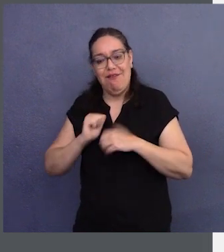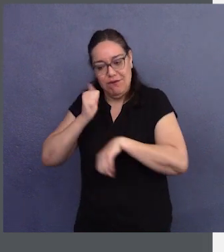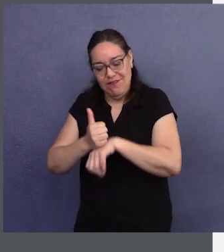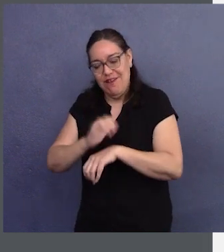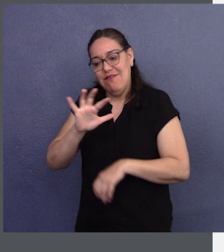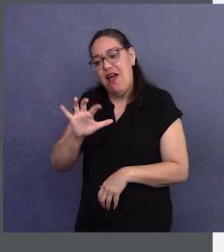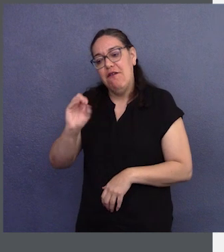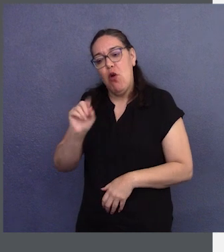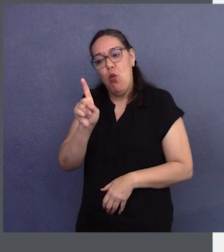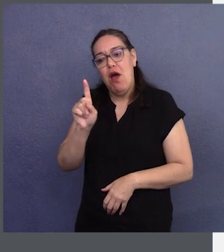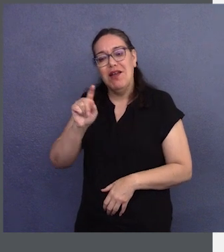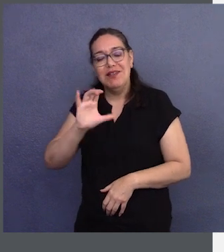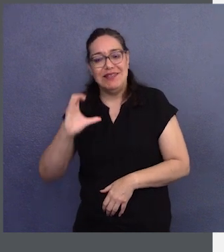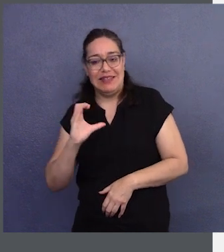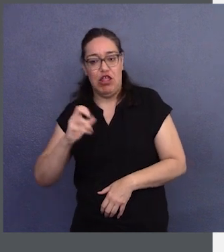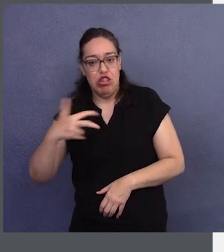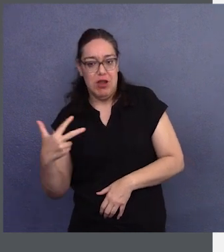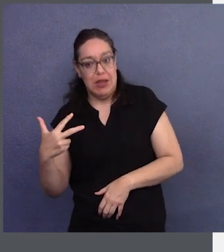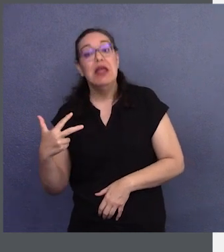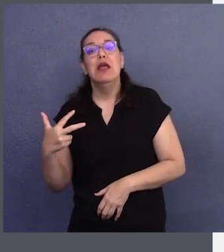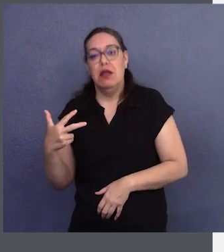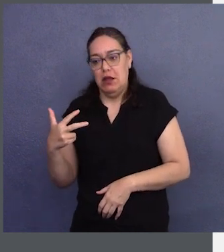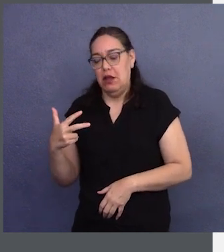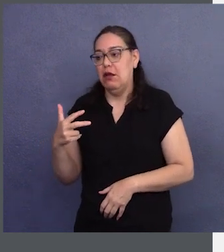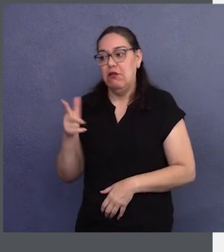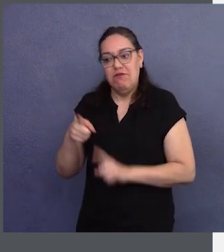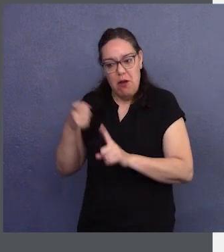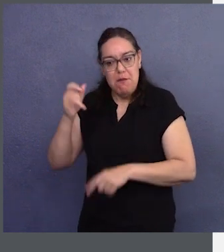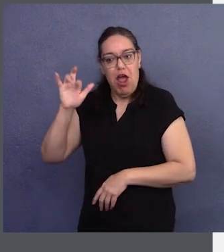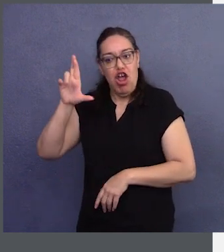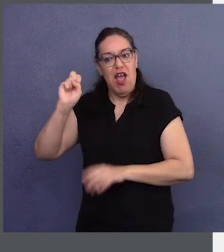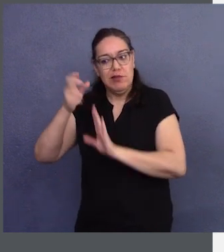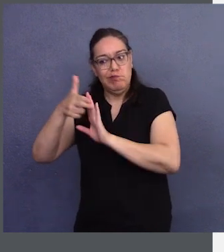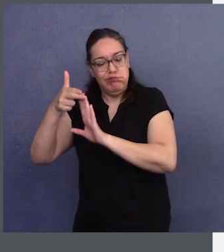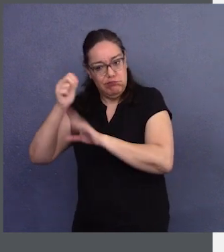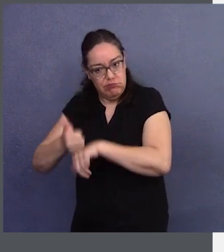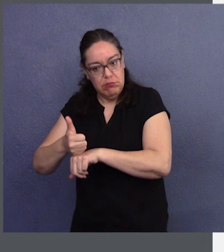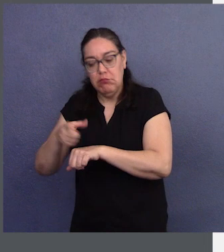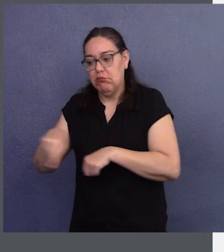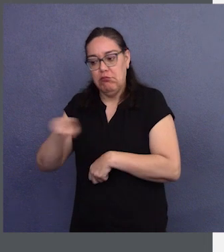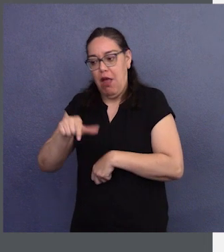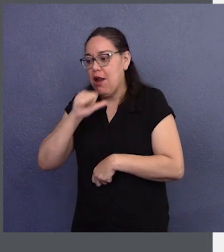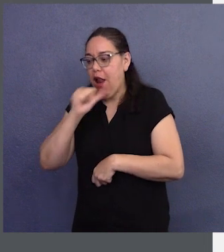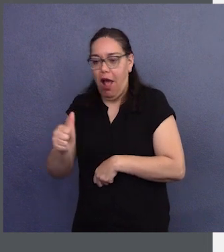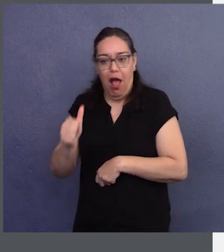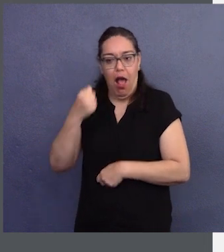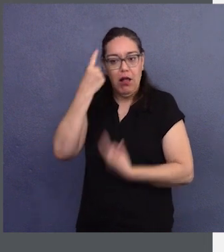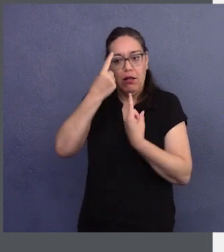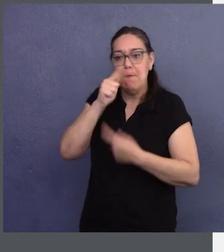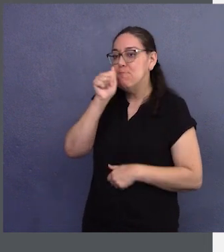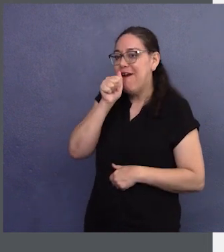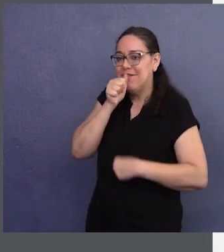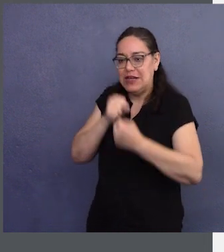501c3 designation from the IRS and are not classified as a private foundation.